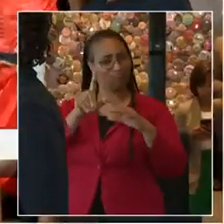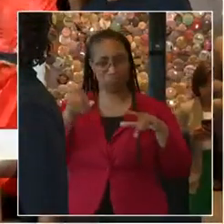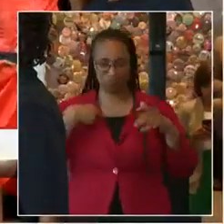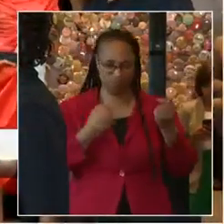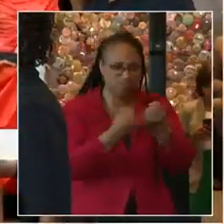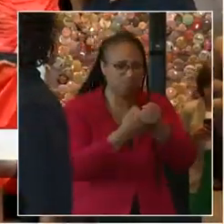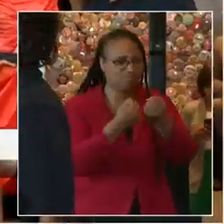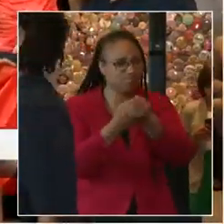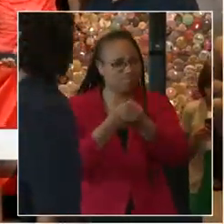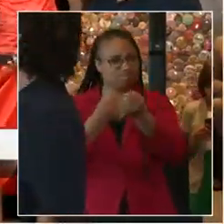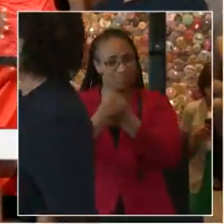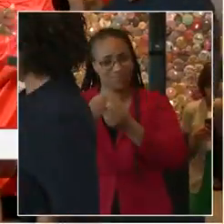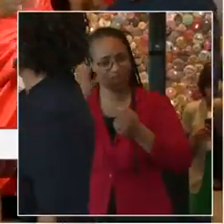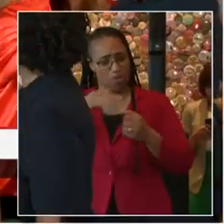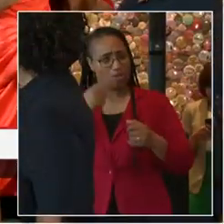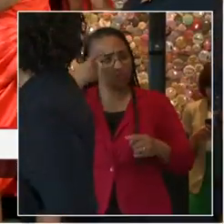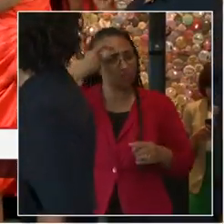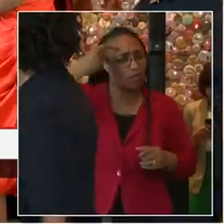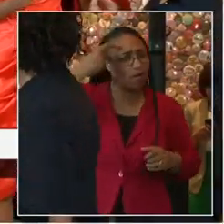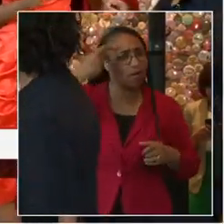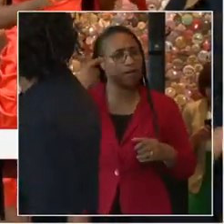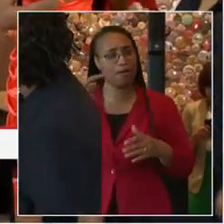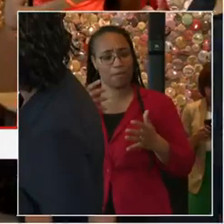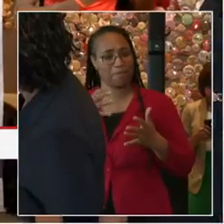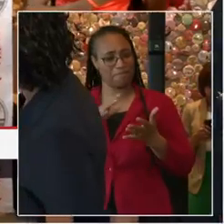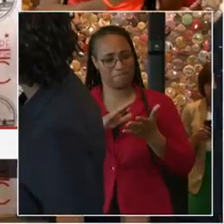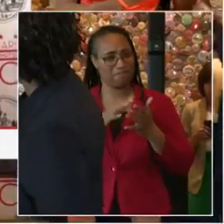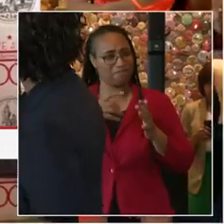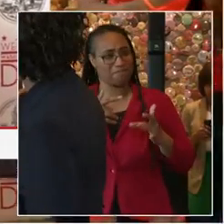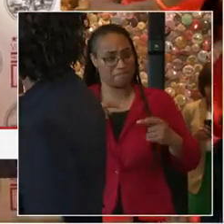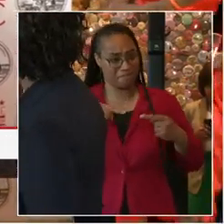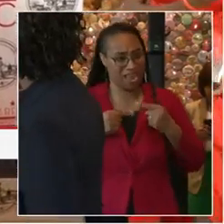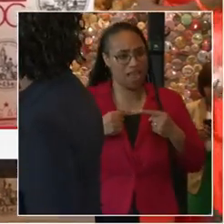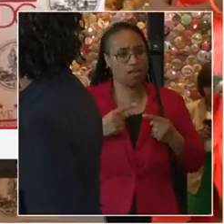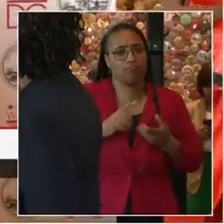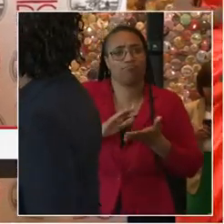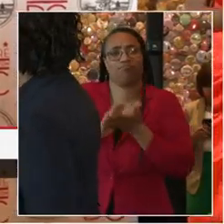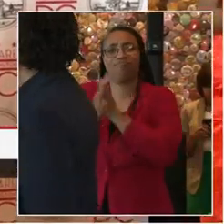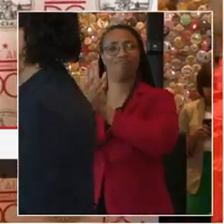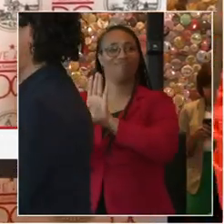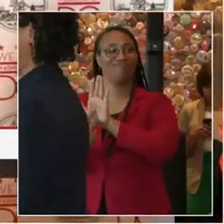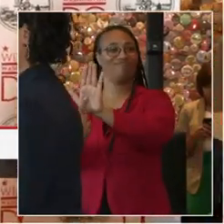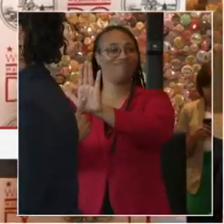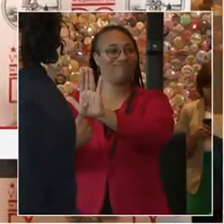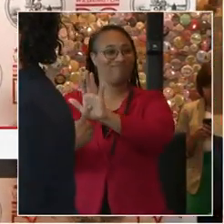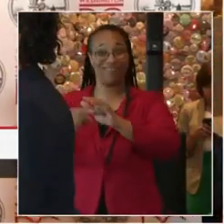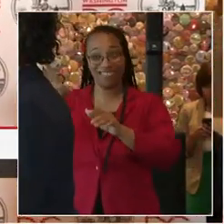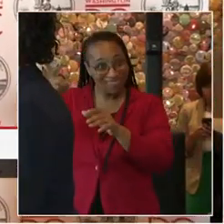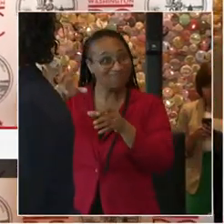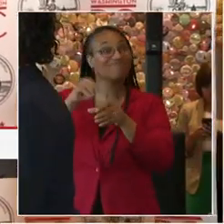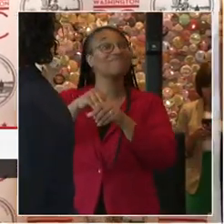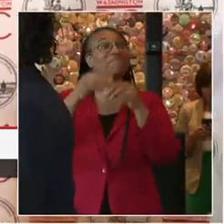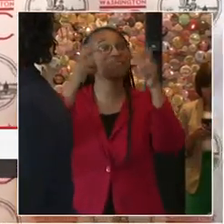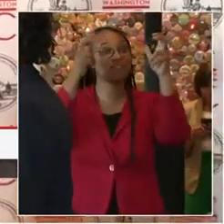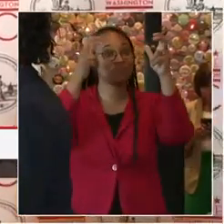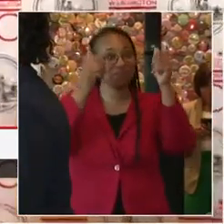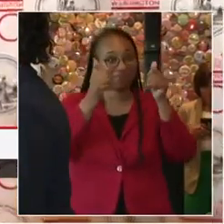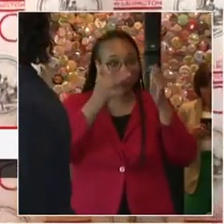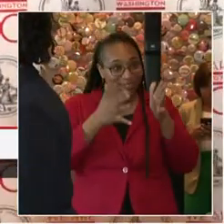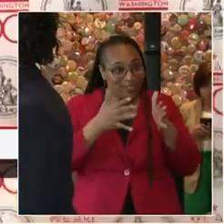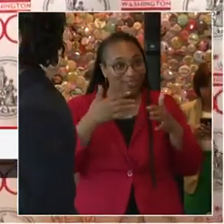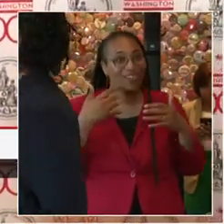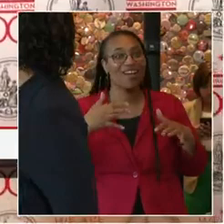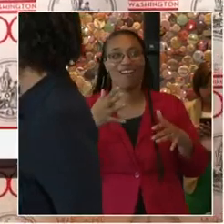found peace on the court, winning the Gatorade Player of the Year in 2006 and 2007. A graduate of